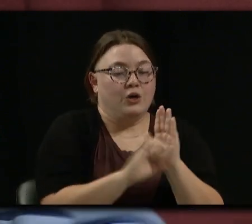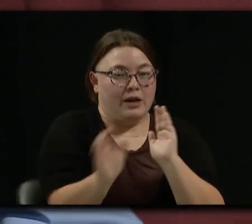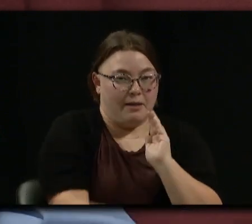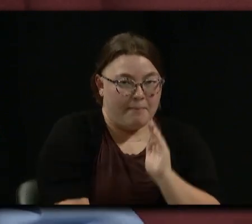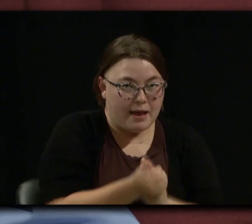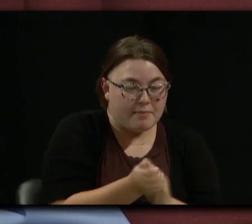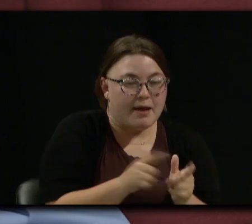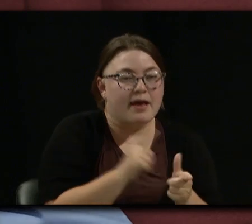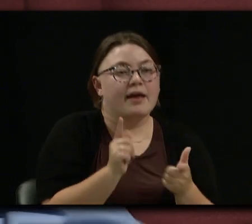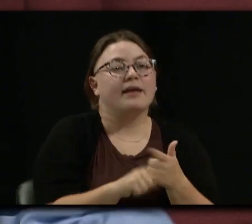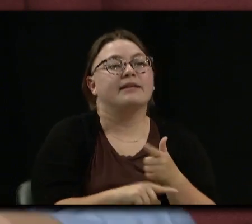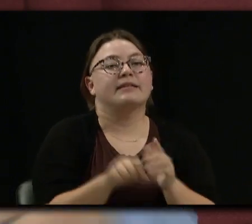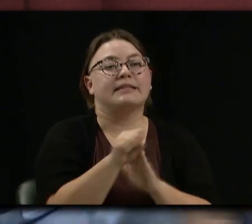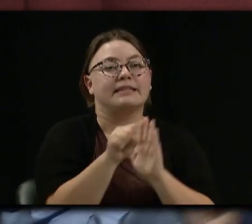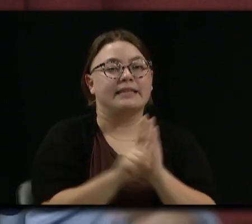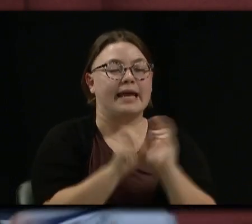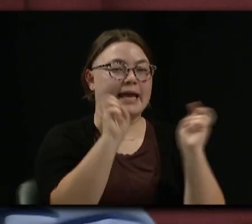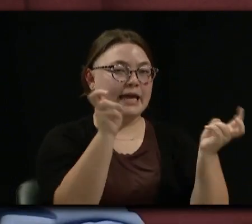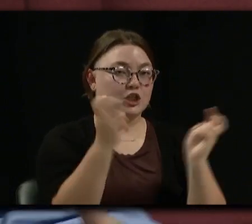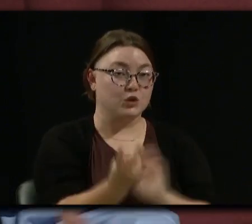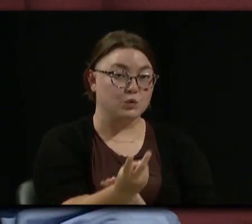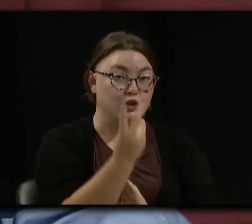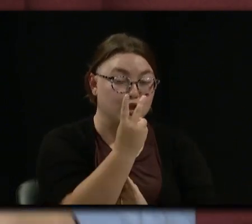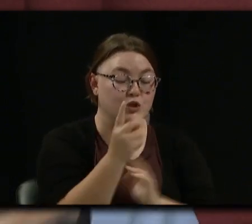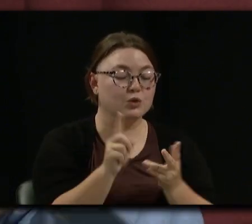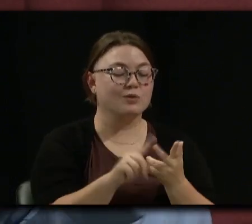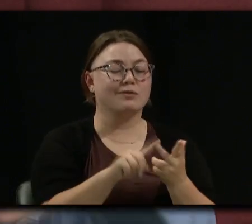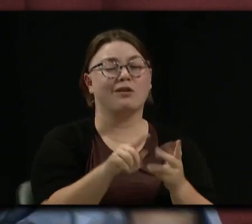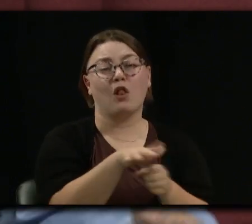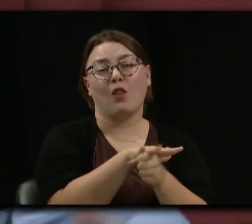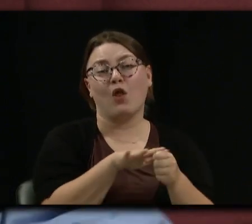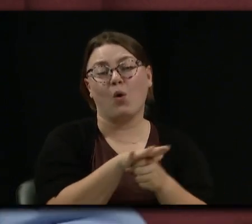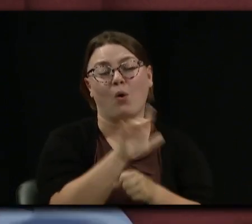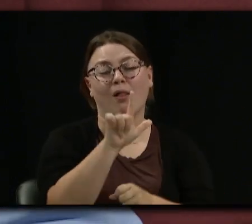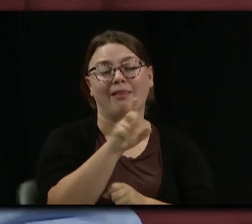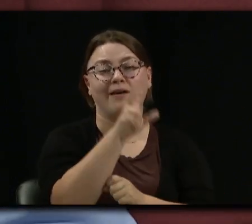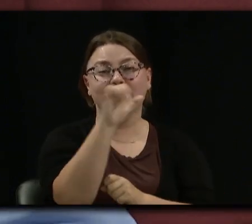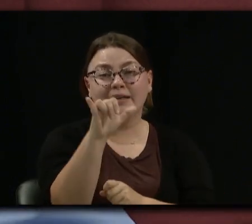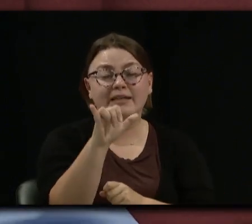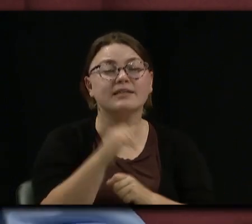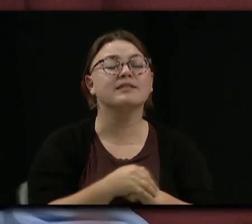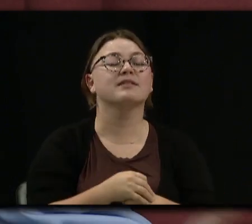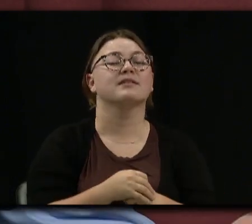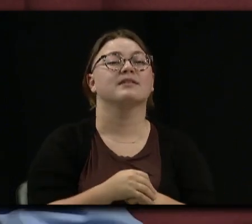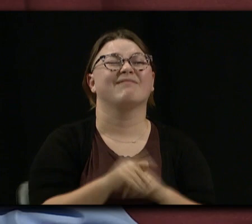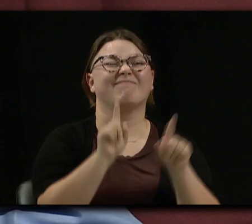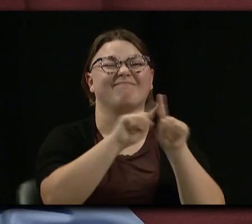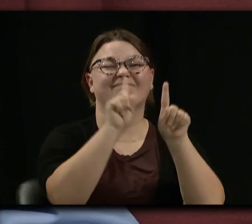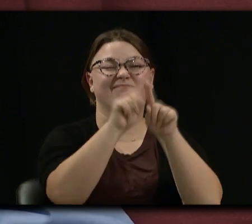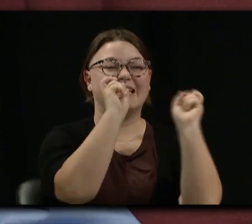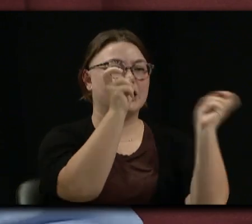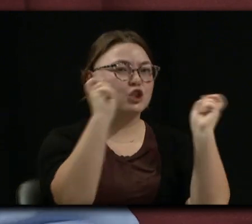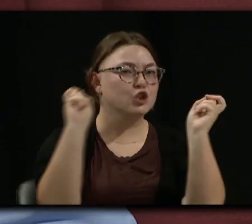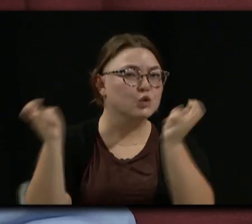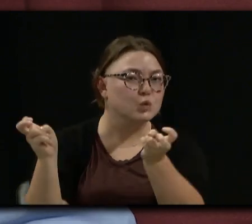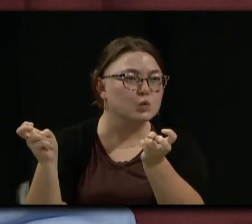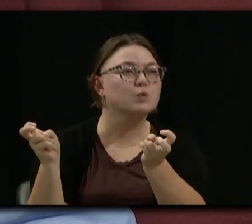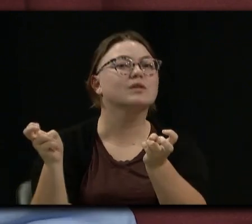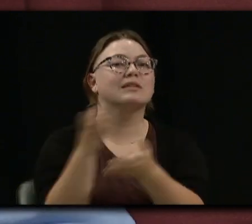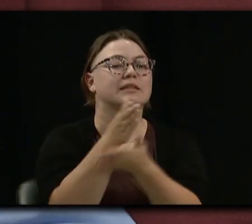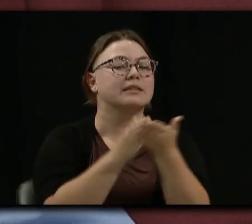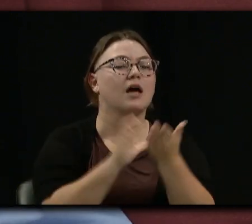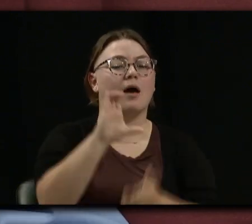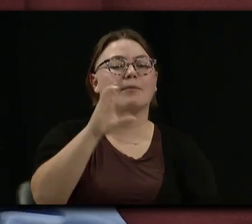issue 2. And of course, all the local levies, any other issues. Some cities have some charter